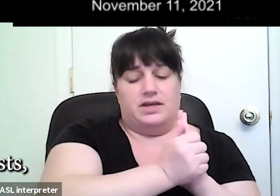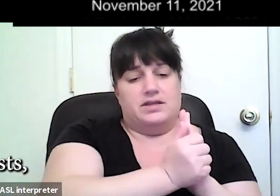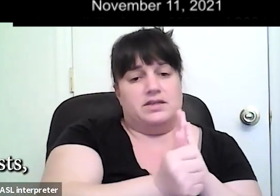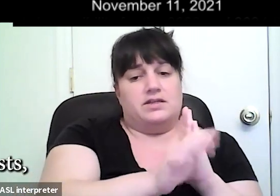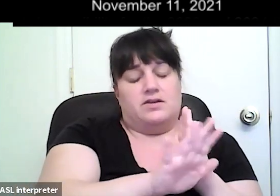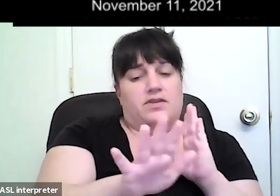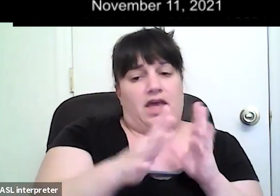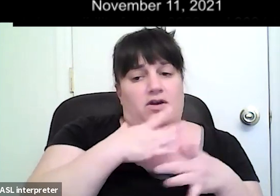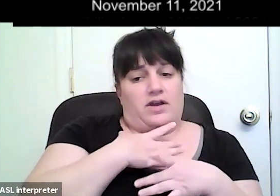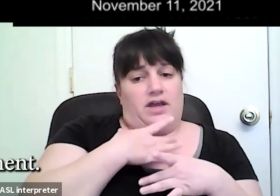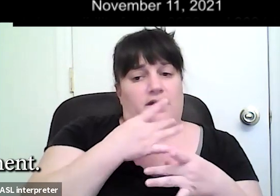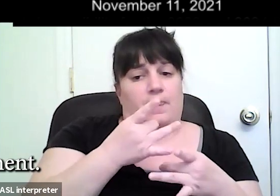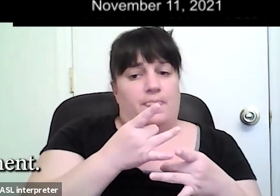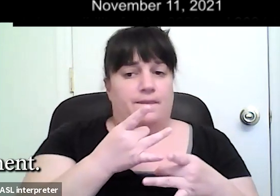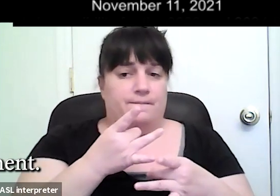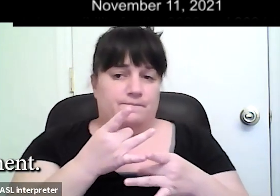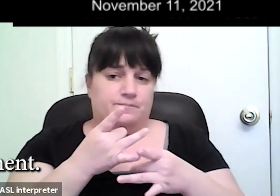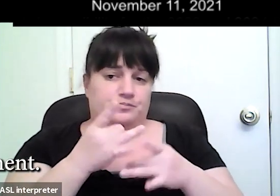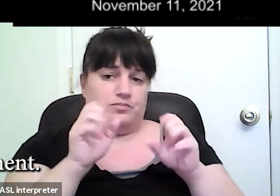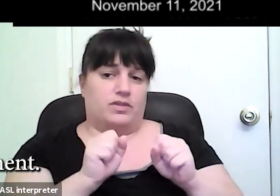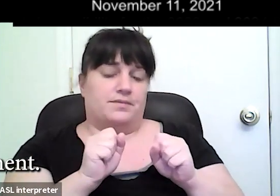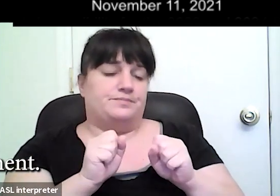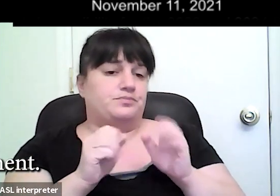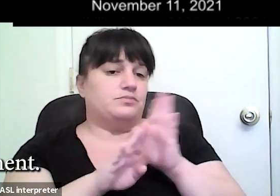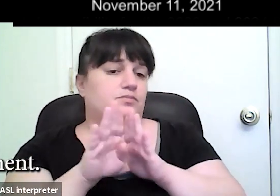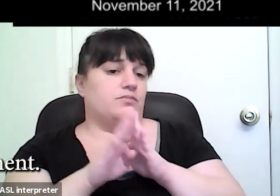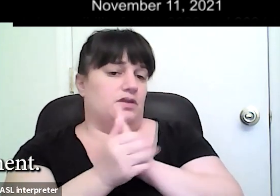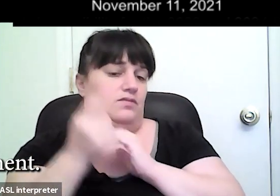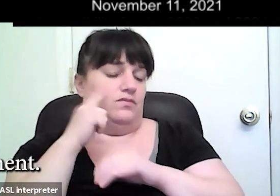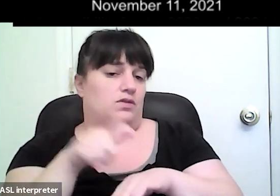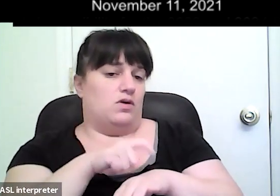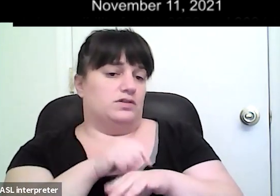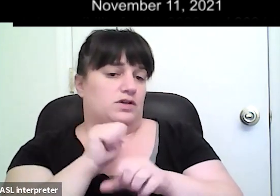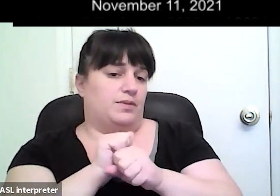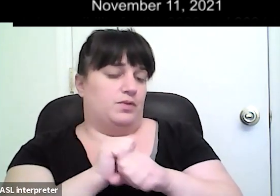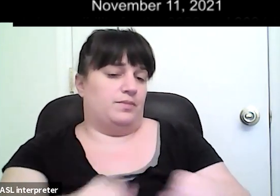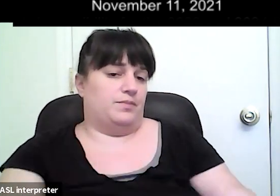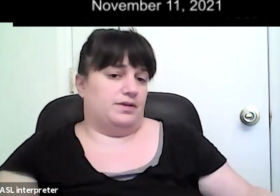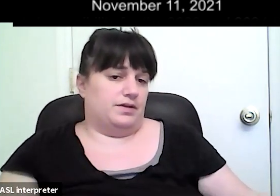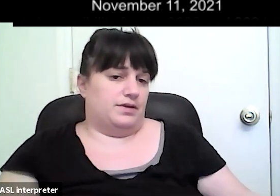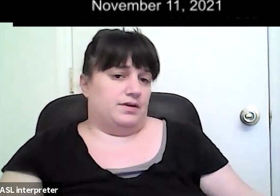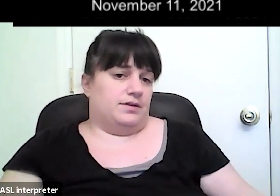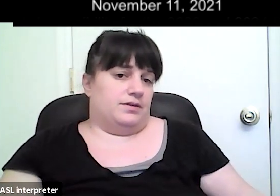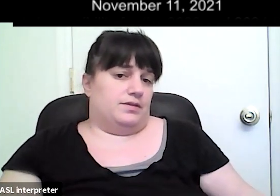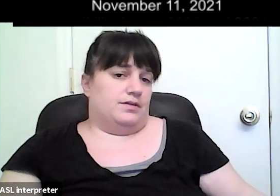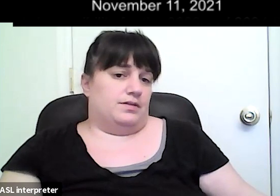their interests, which could, again, develop skills for long-term employment. And